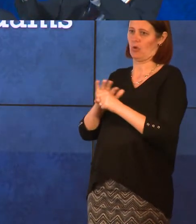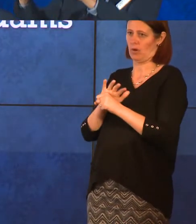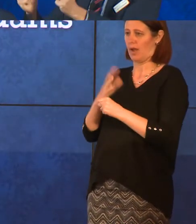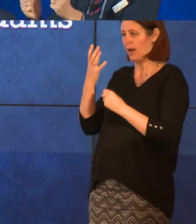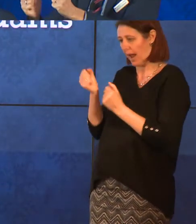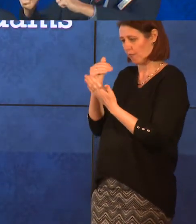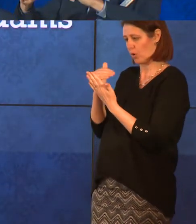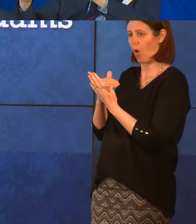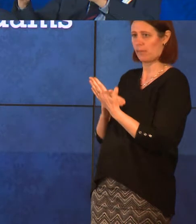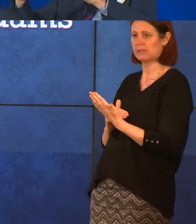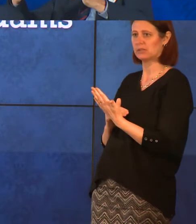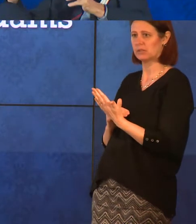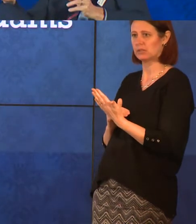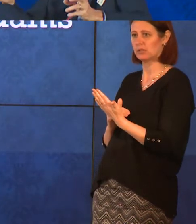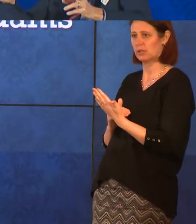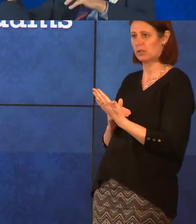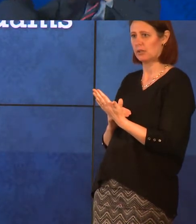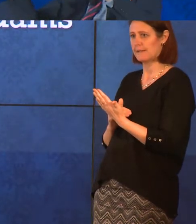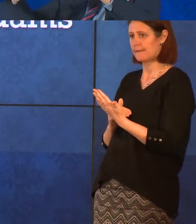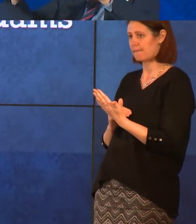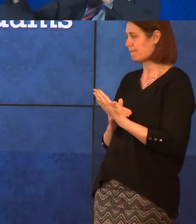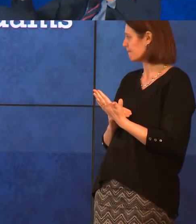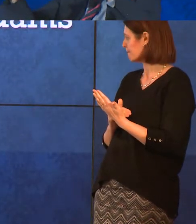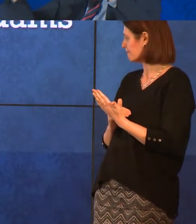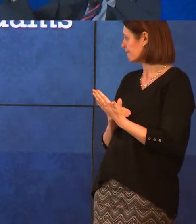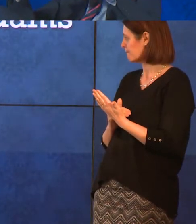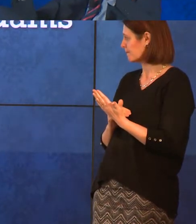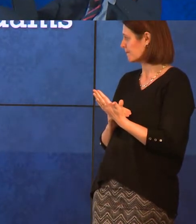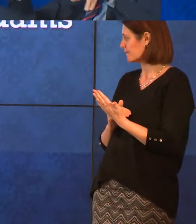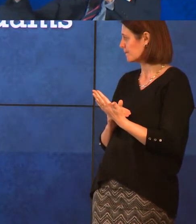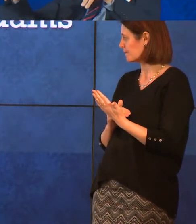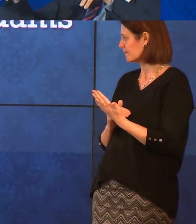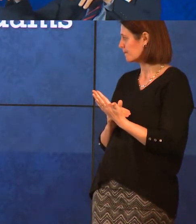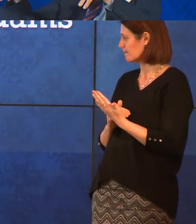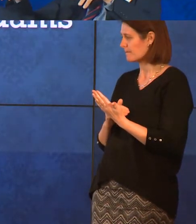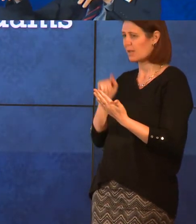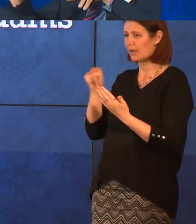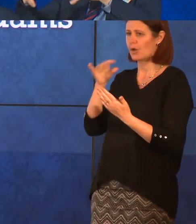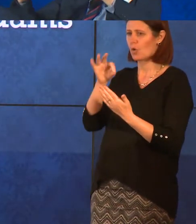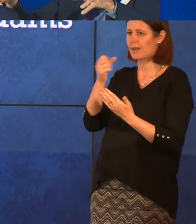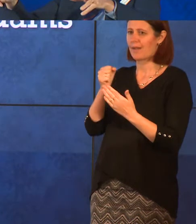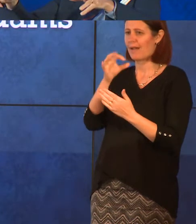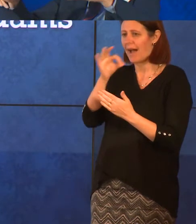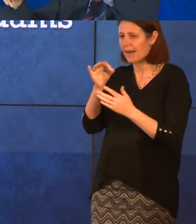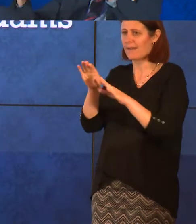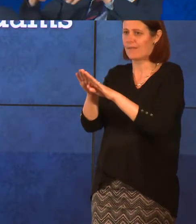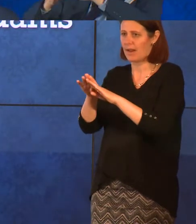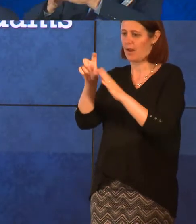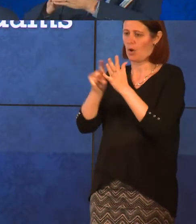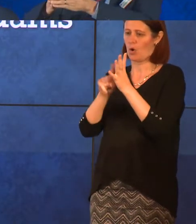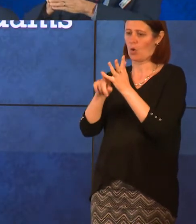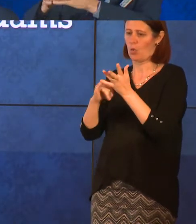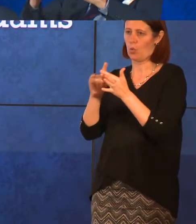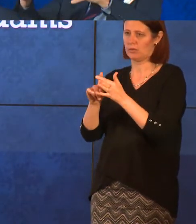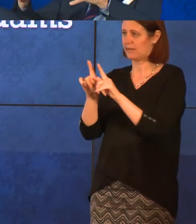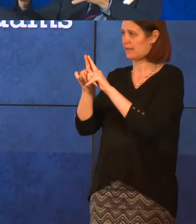requirements around unfair elements of unfair clauses in agreements. As Bruce was saying